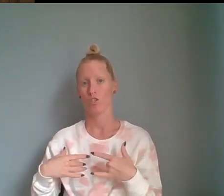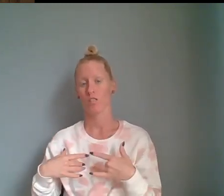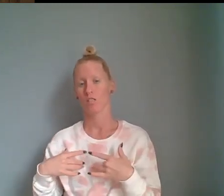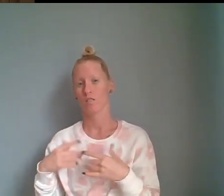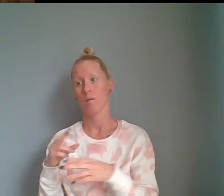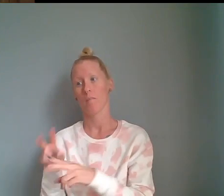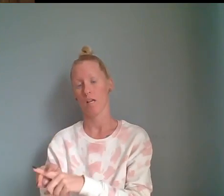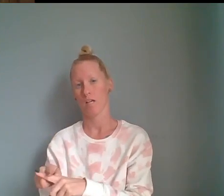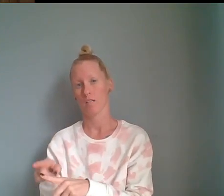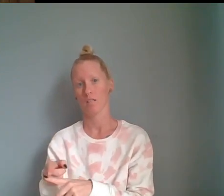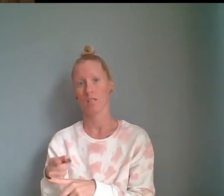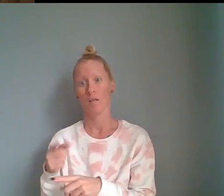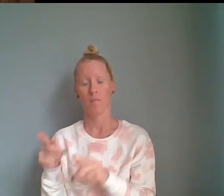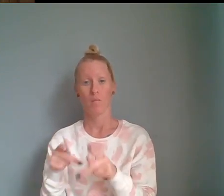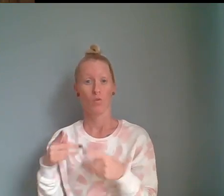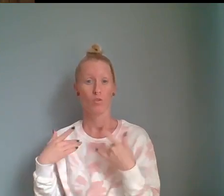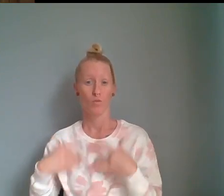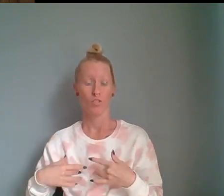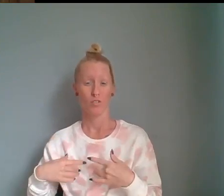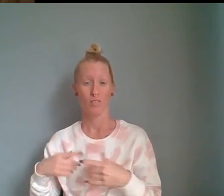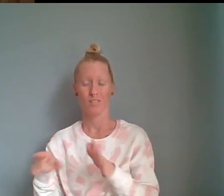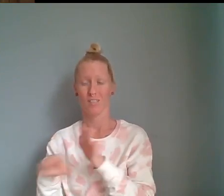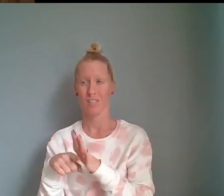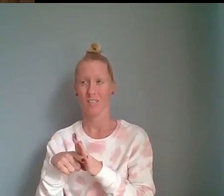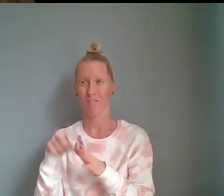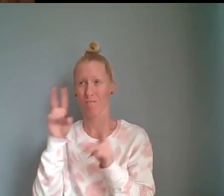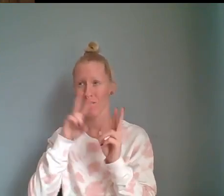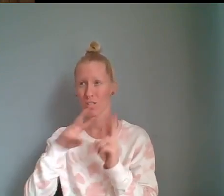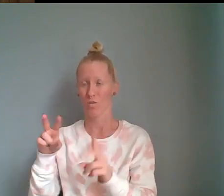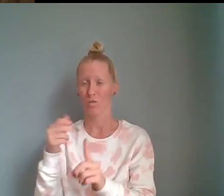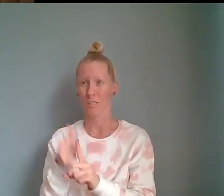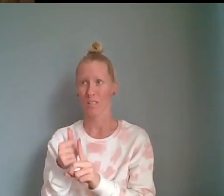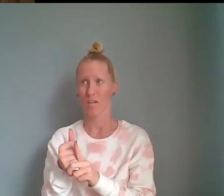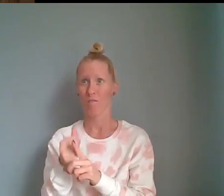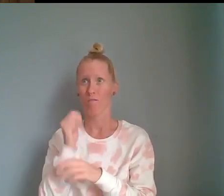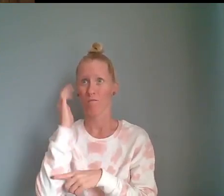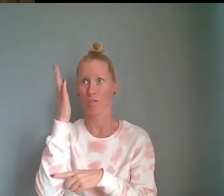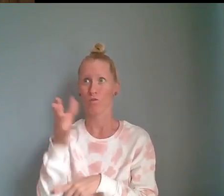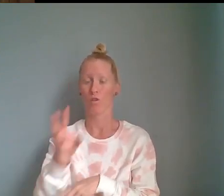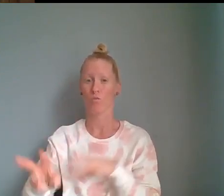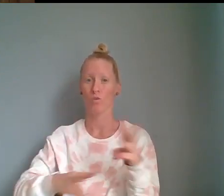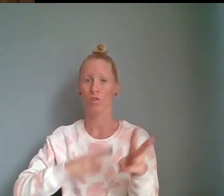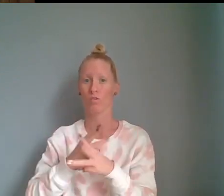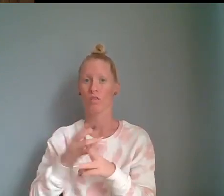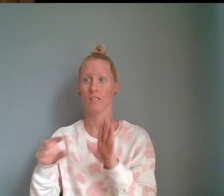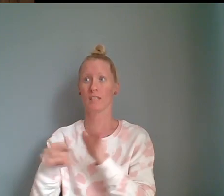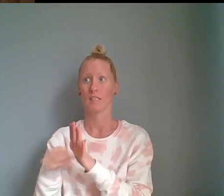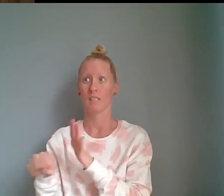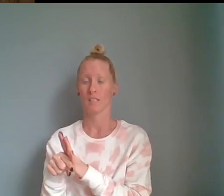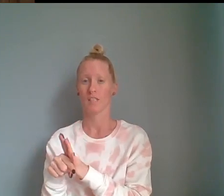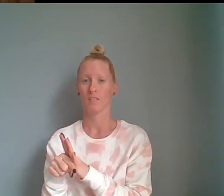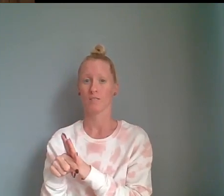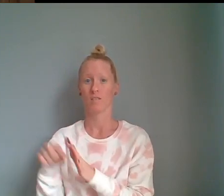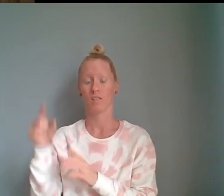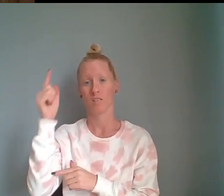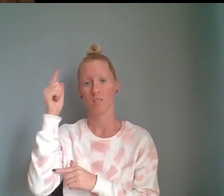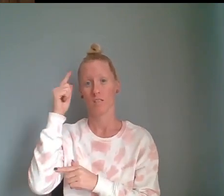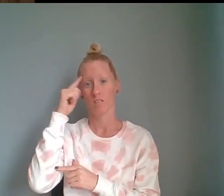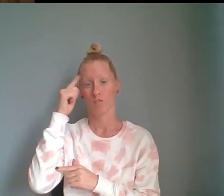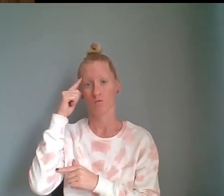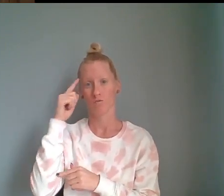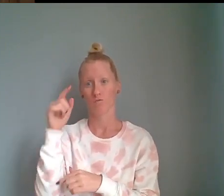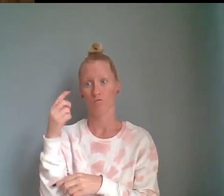disorder. People who are depressed have a negative view of the self, of the future, and of the world, and he calls this the negative cognitive triad. And